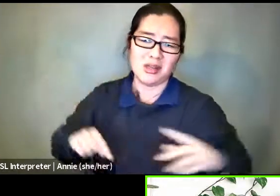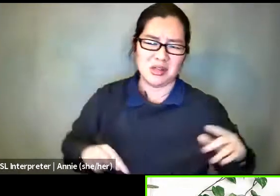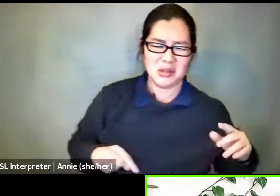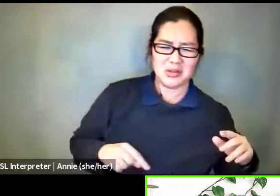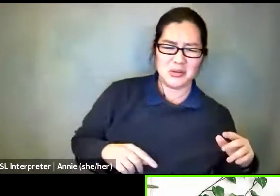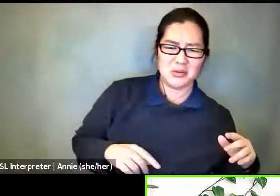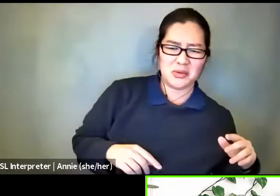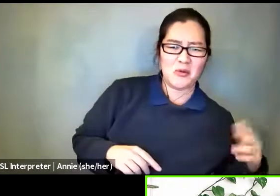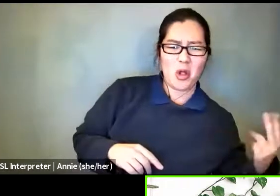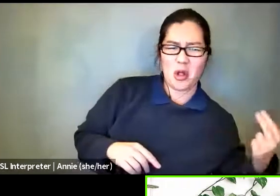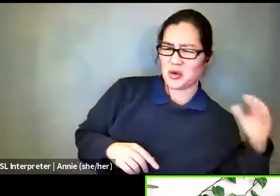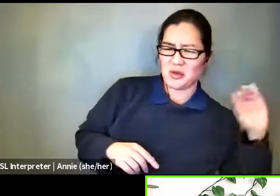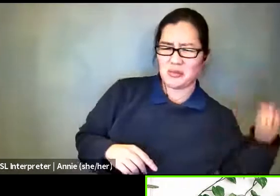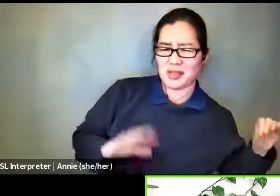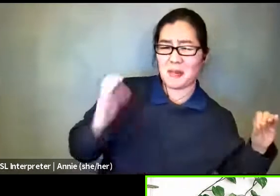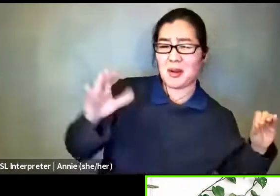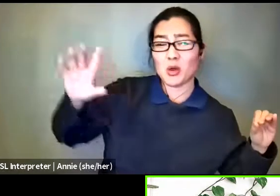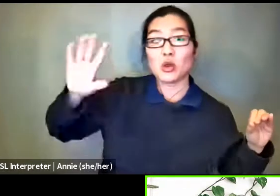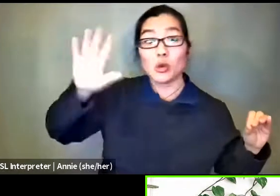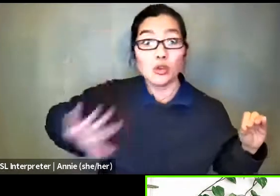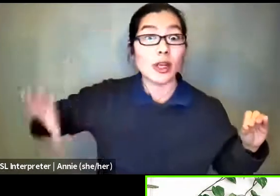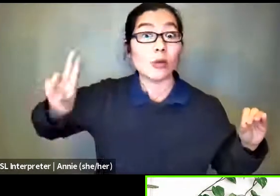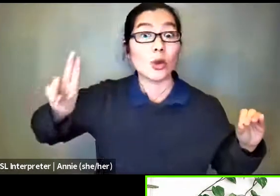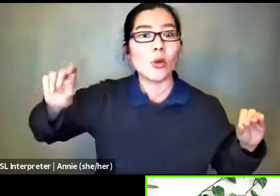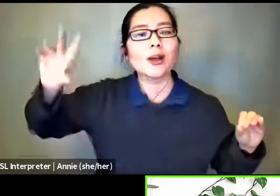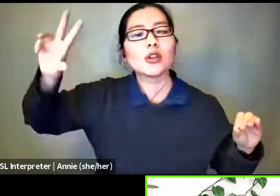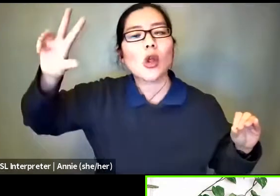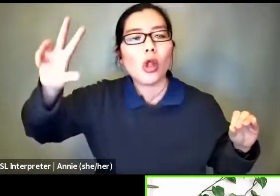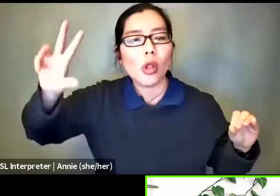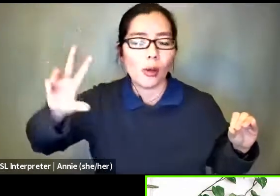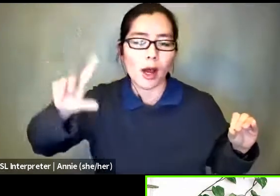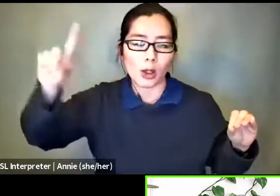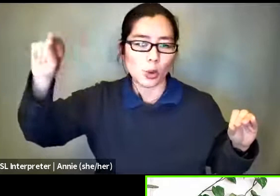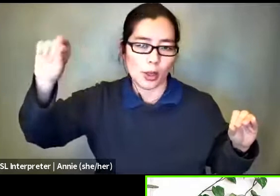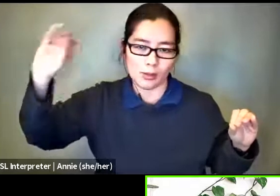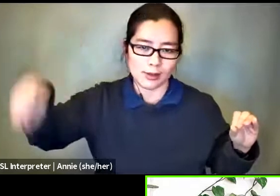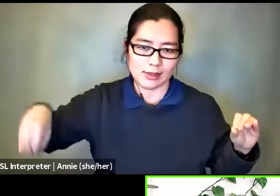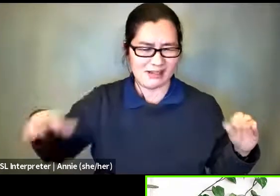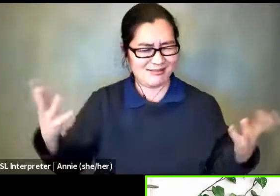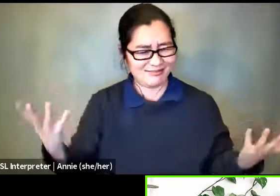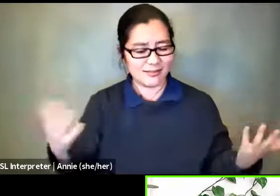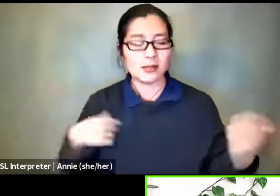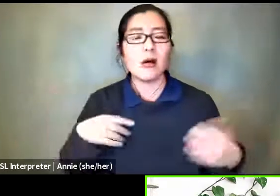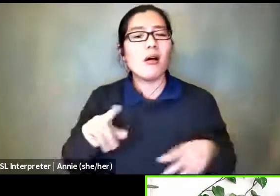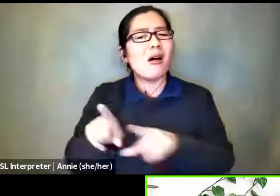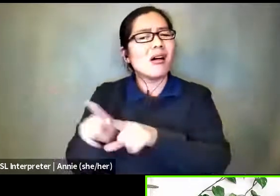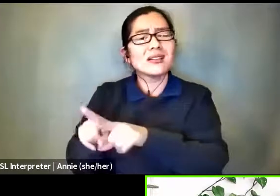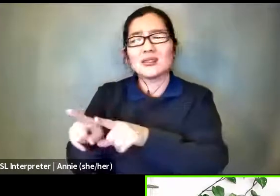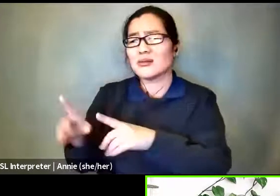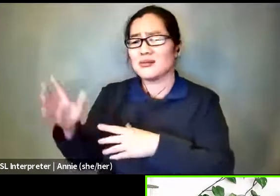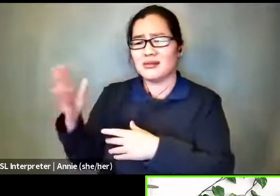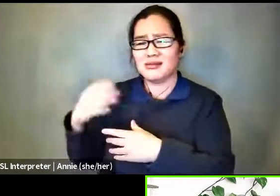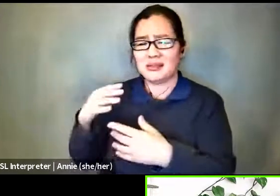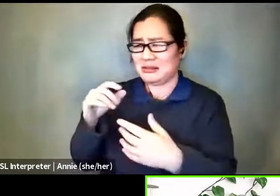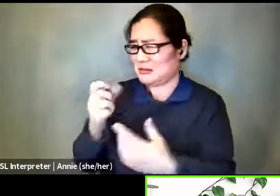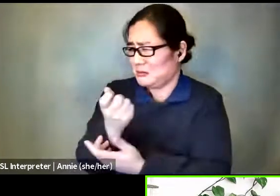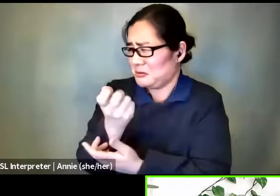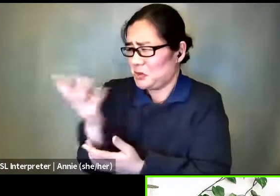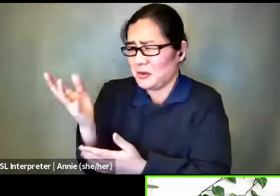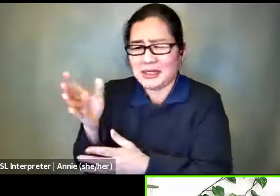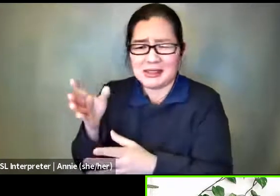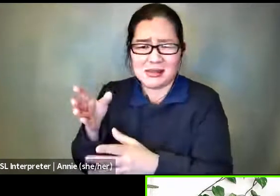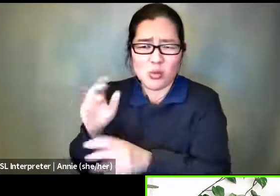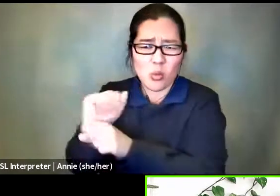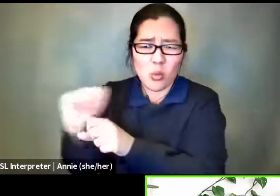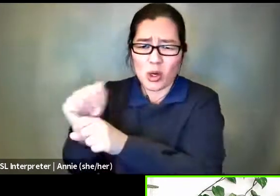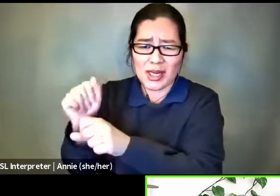whole. We also lack role models in tech because there are so few of us working in the sector. So there's very